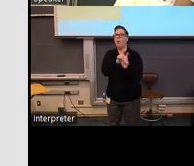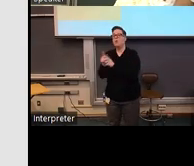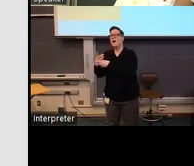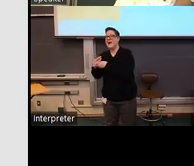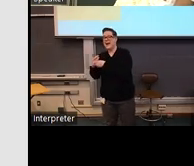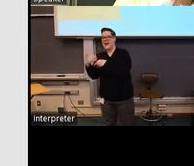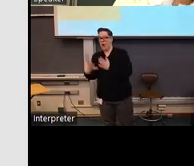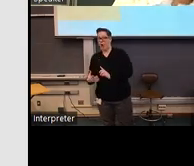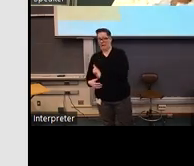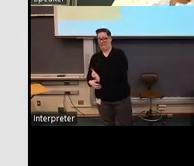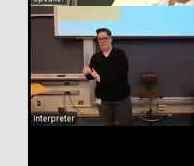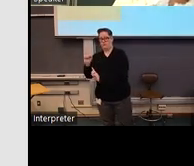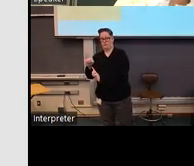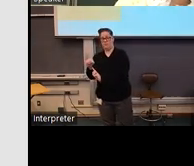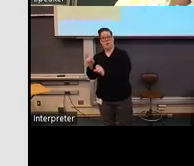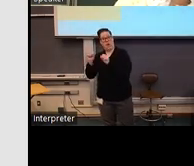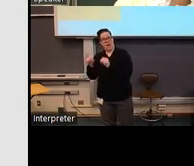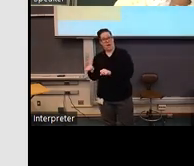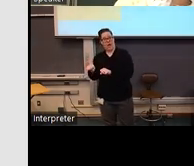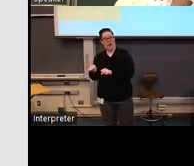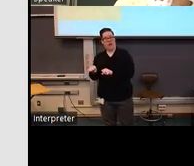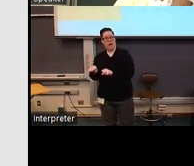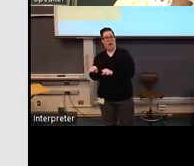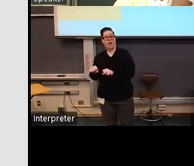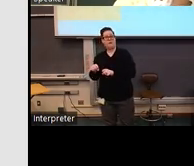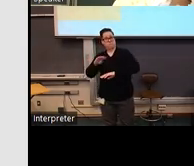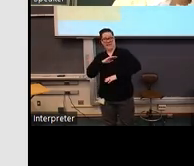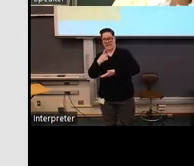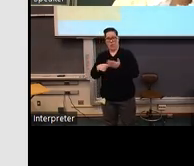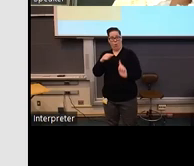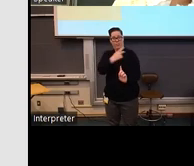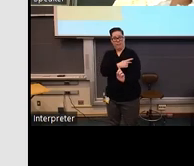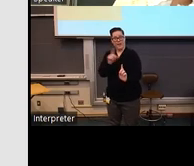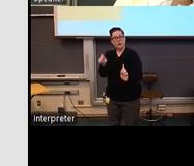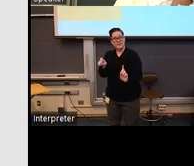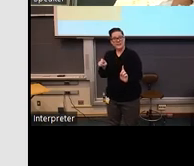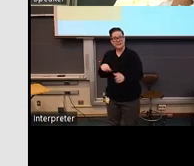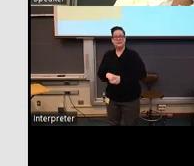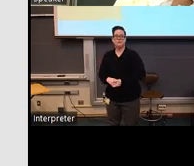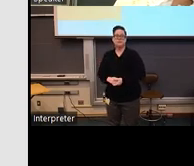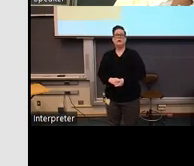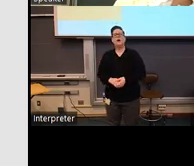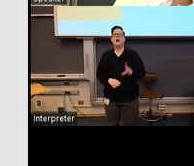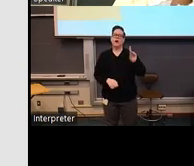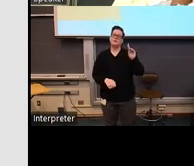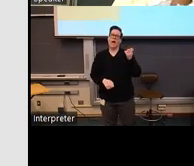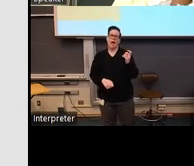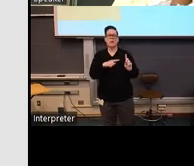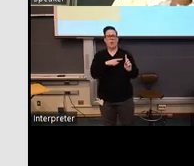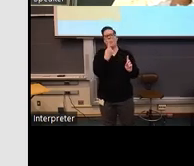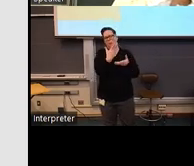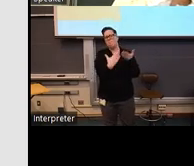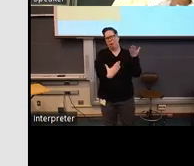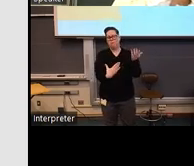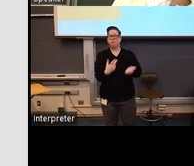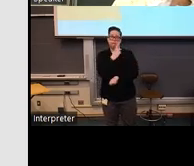the caregiver able to meet the identified needs of the patient? So diagnosis is one thing. Does the